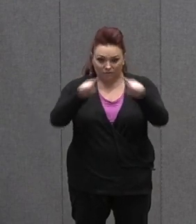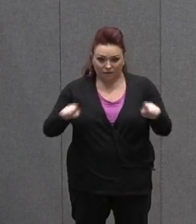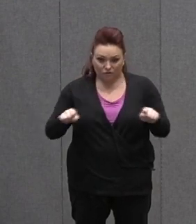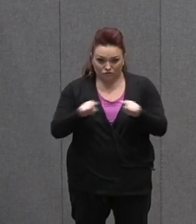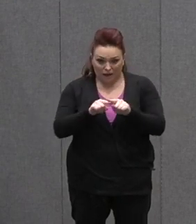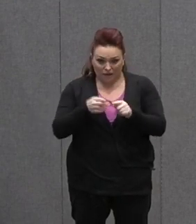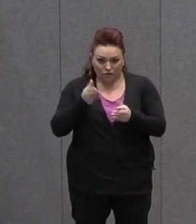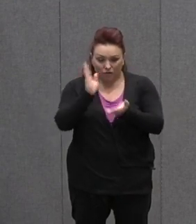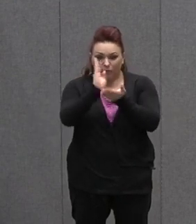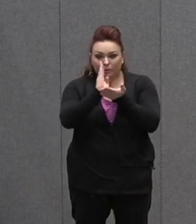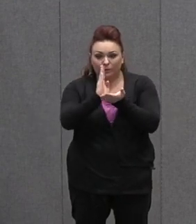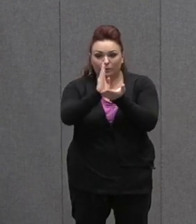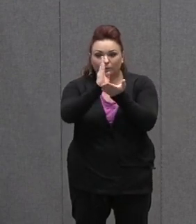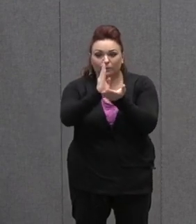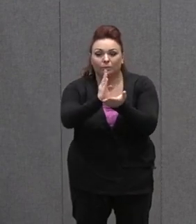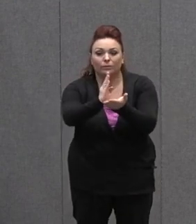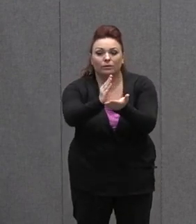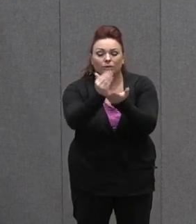there.